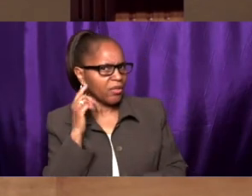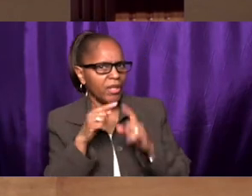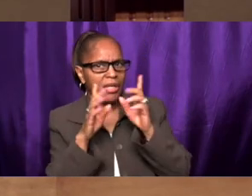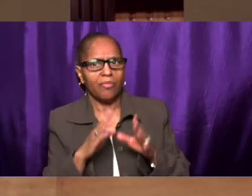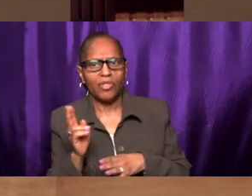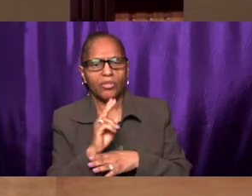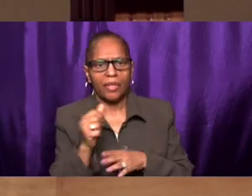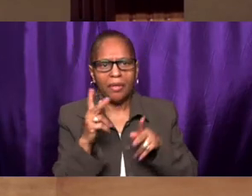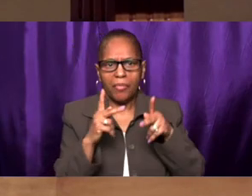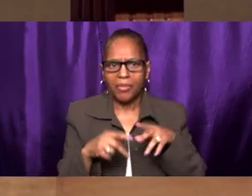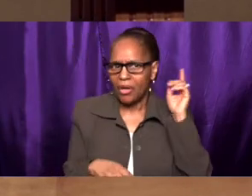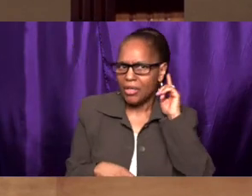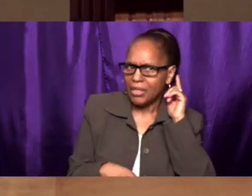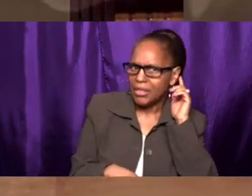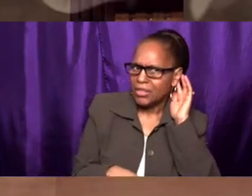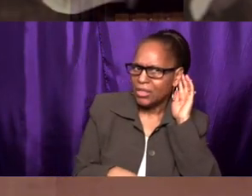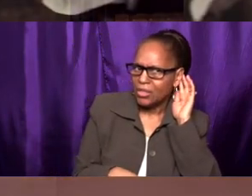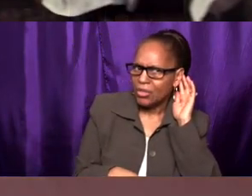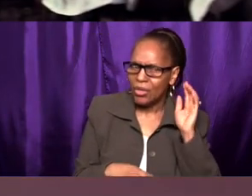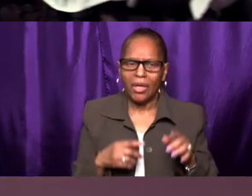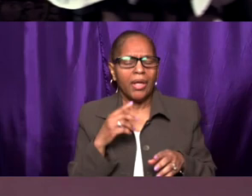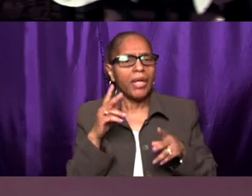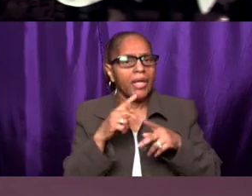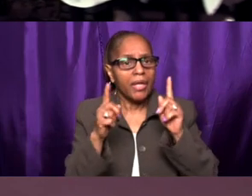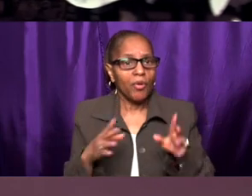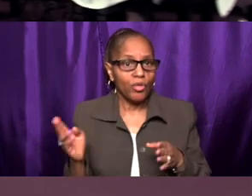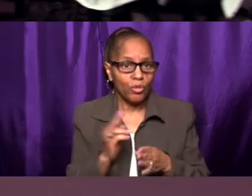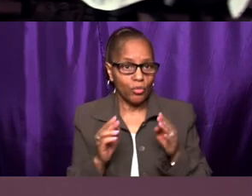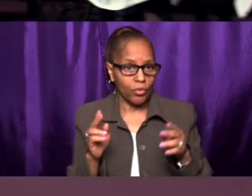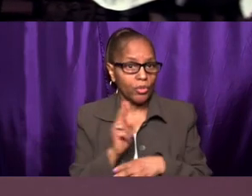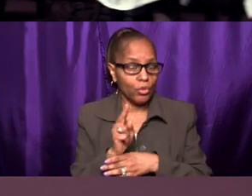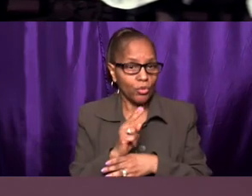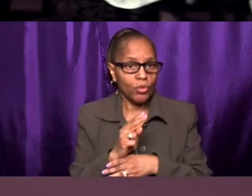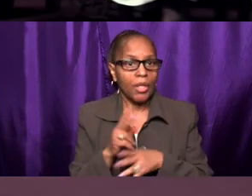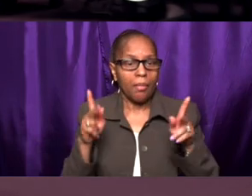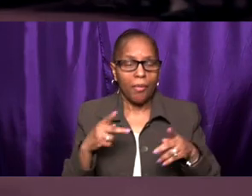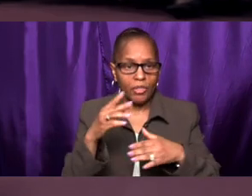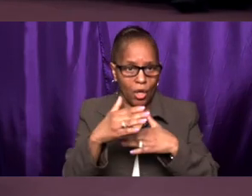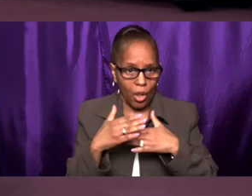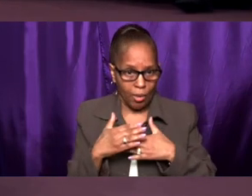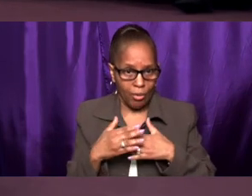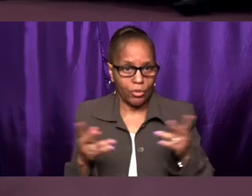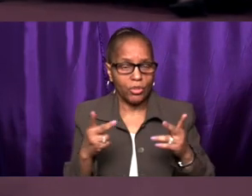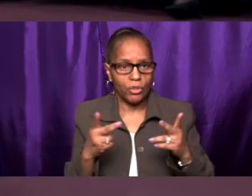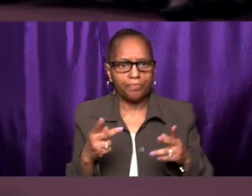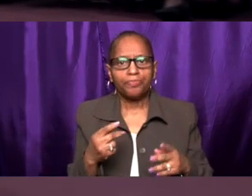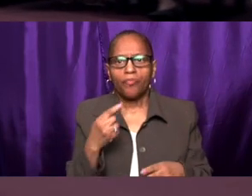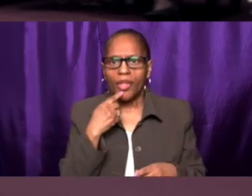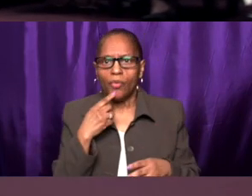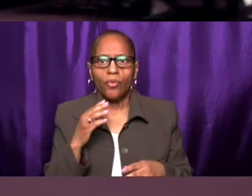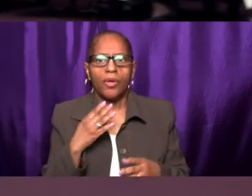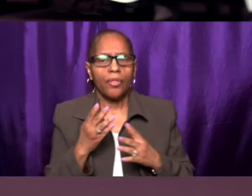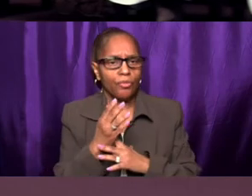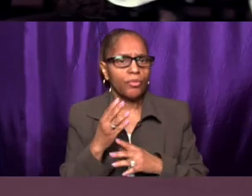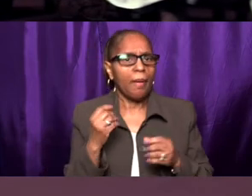talk in this ear, and the enemy will use the person closest to you to tell you, we're going through so much stuff, Job's wife, you need to just curse